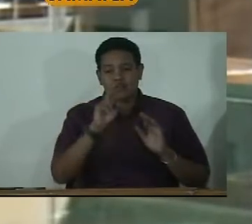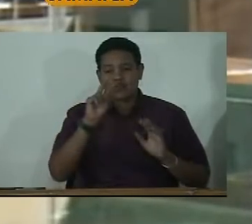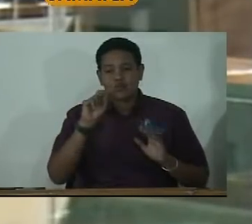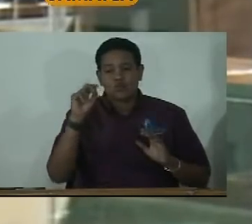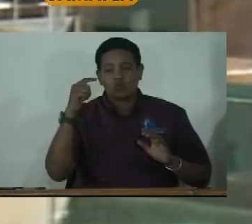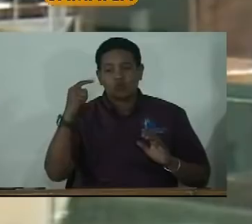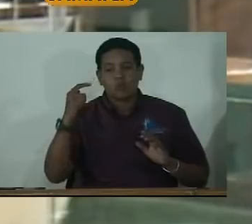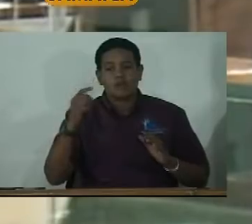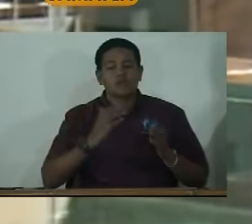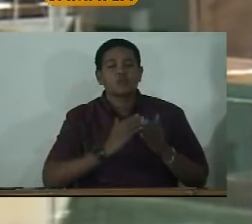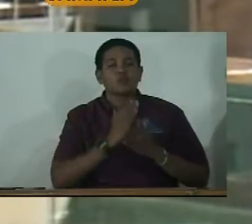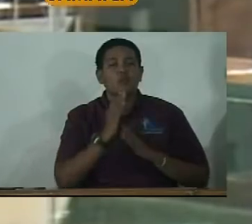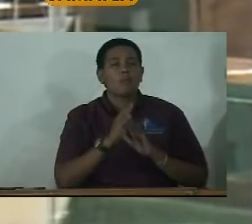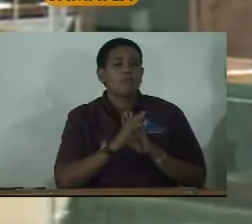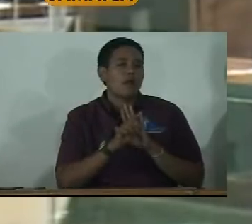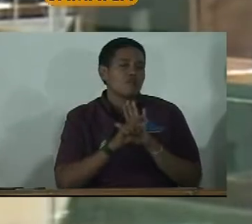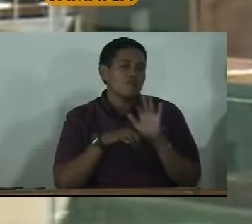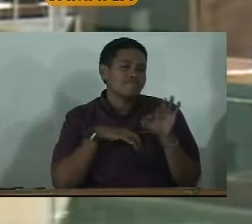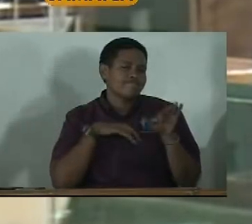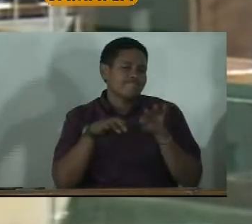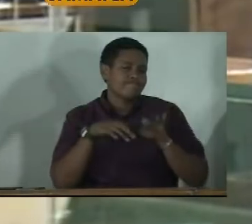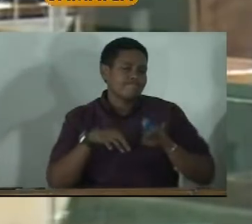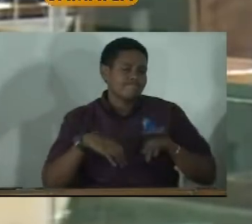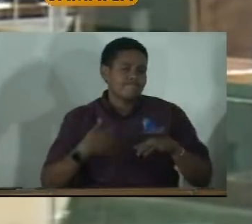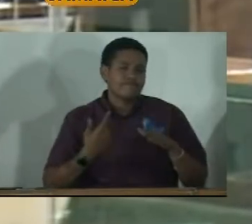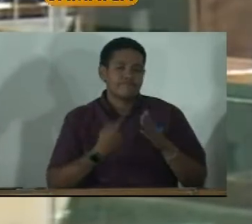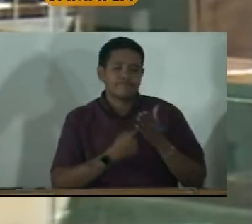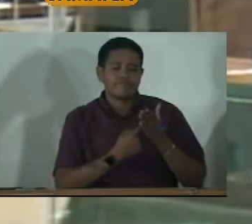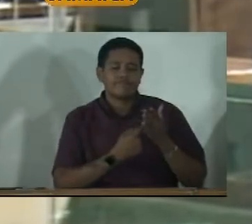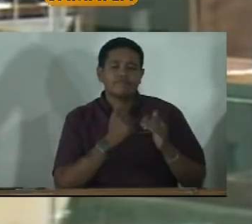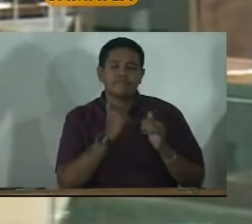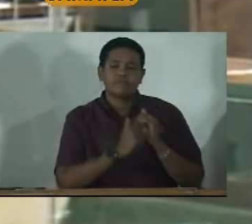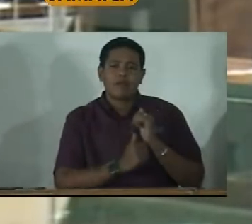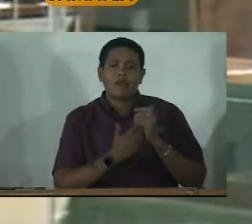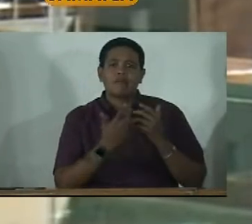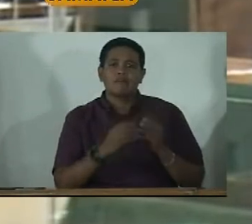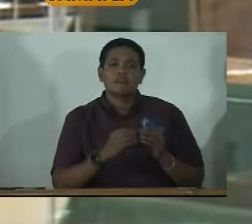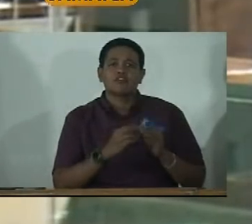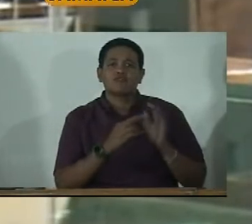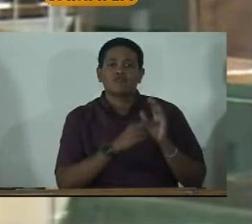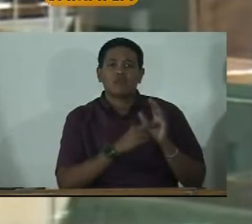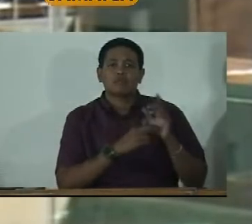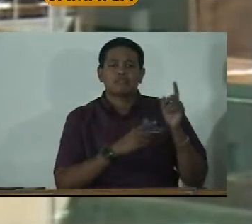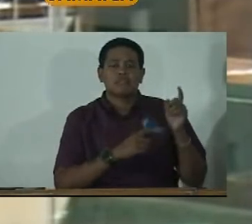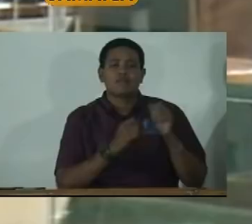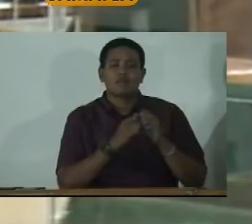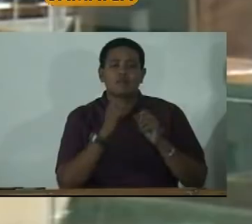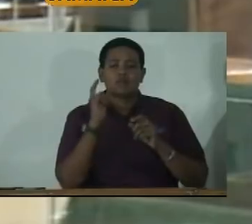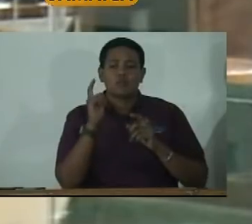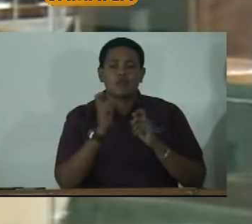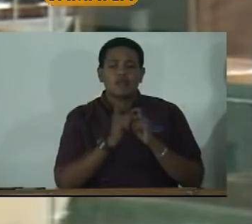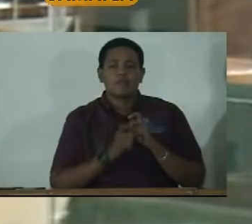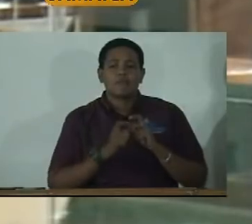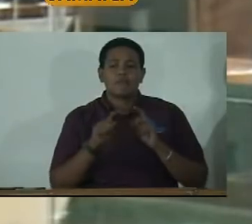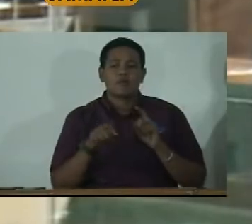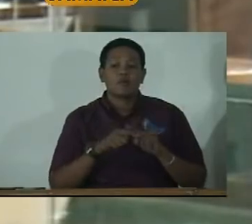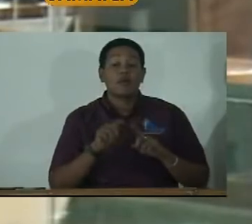By way of background, the bill was debated in the House of Representatives and passed without amendment on May